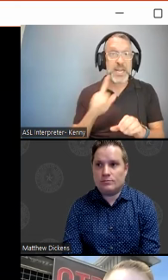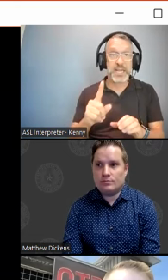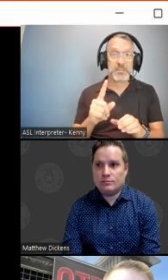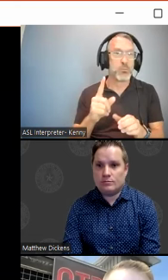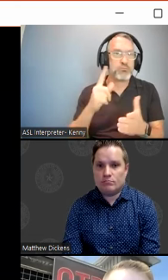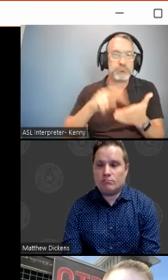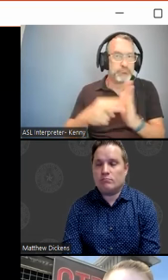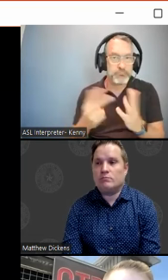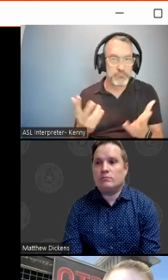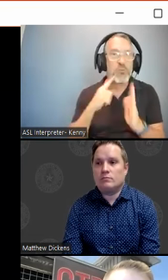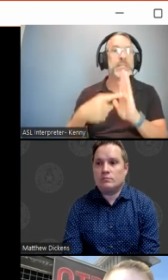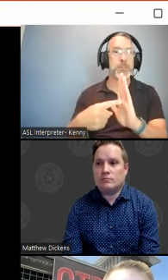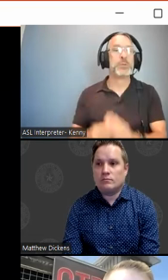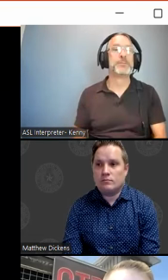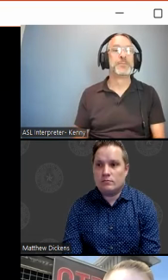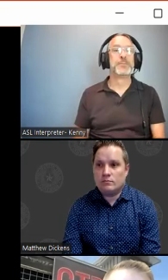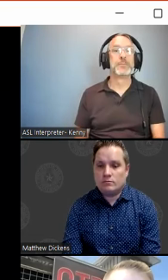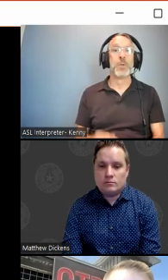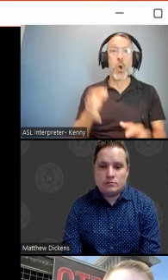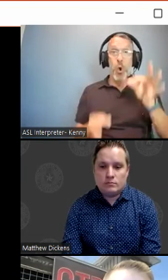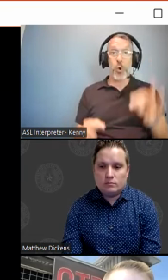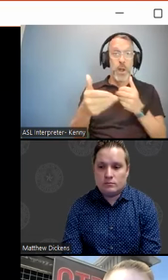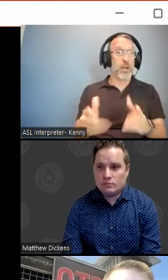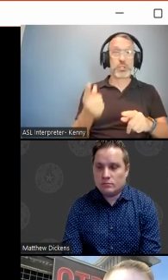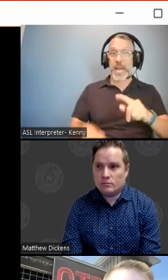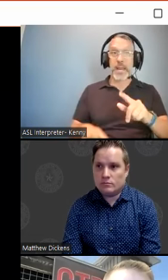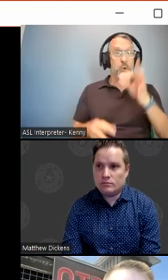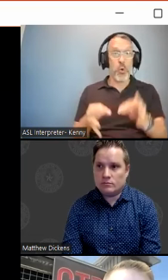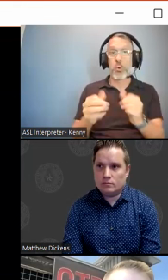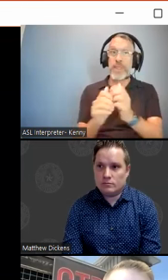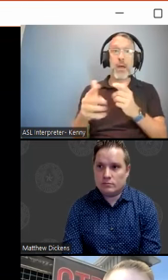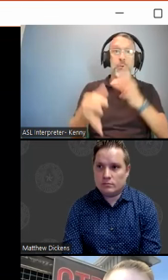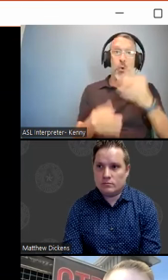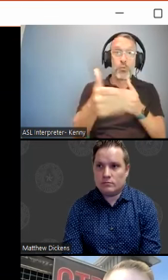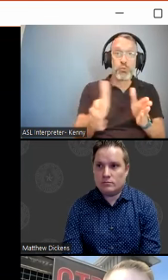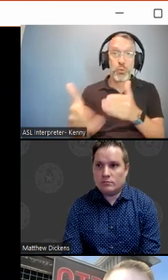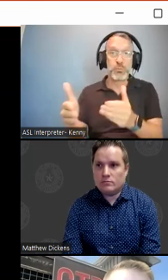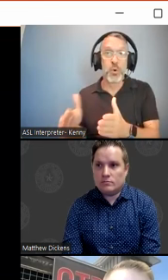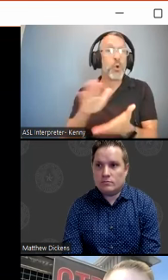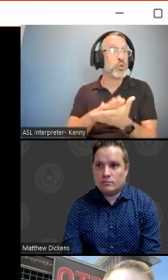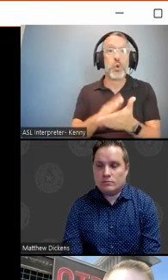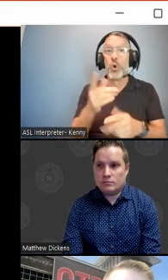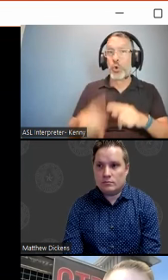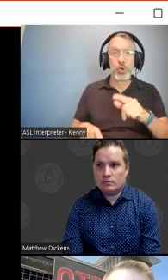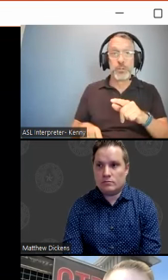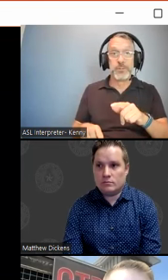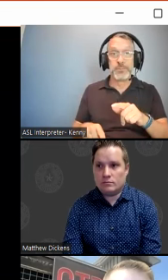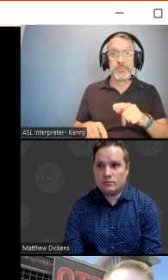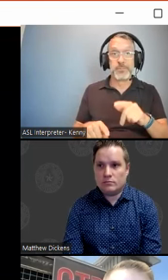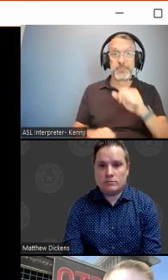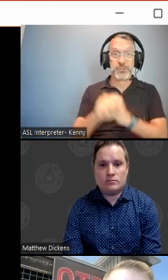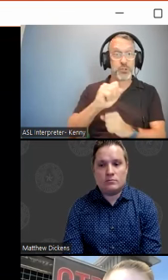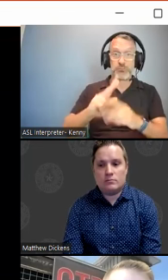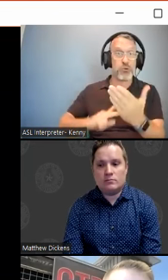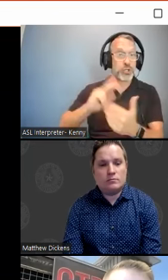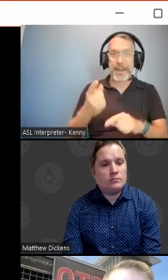for. For example, a courthouse couldn't be a courthouse without courtrooms, or a school couldn't be a school construction project